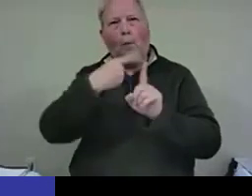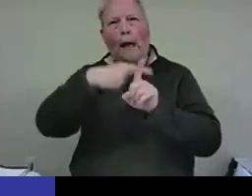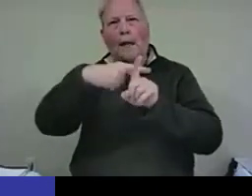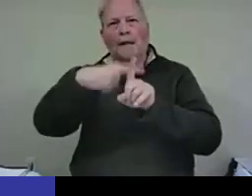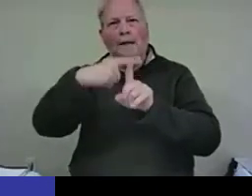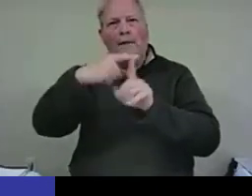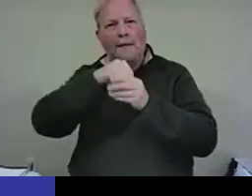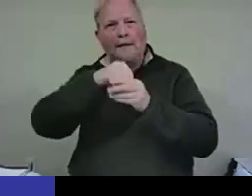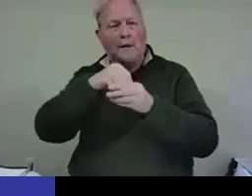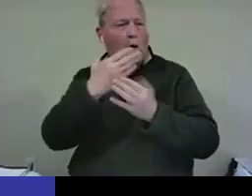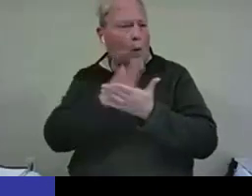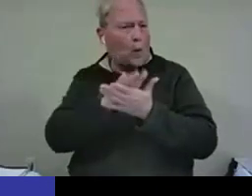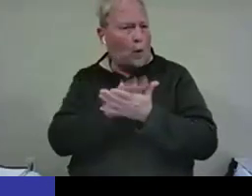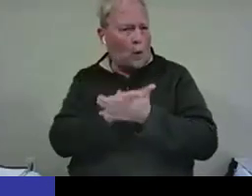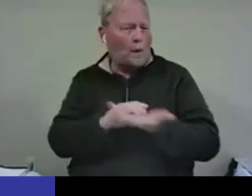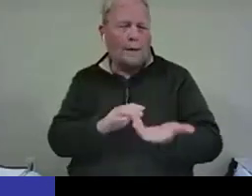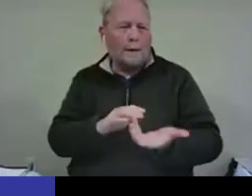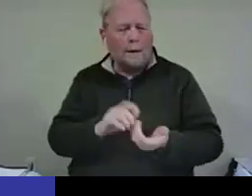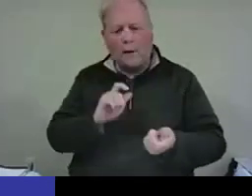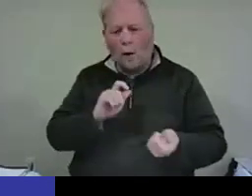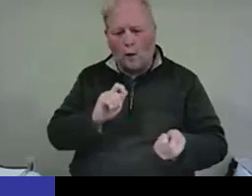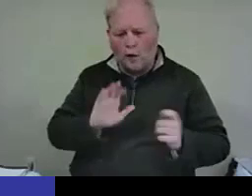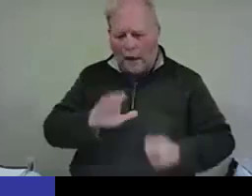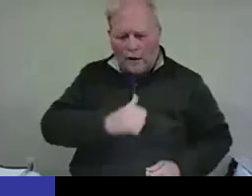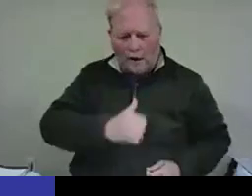trajectory that they may be on.